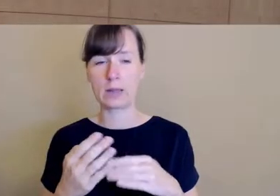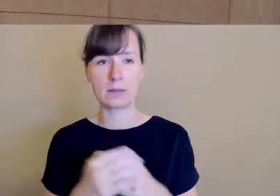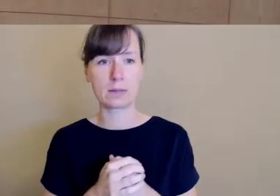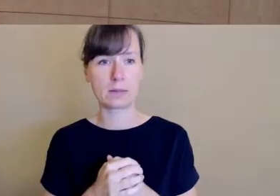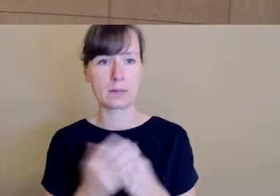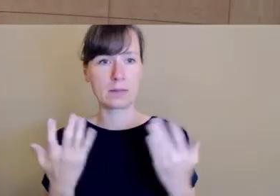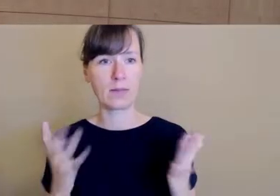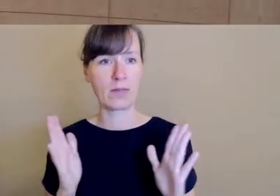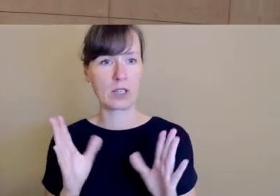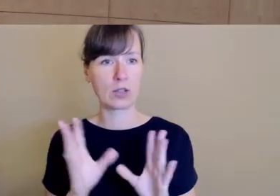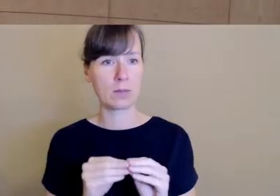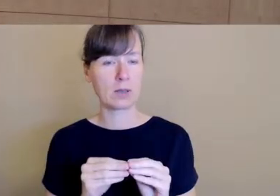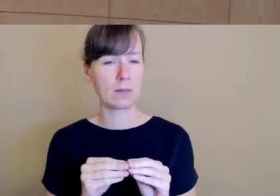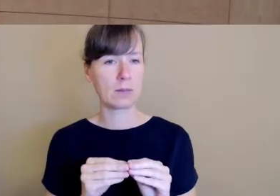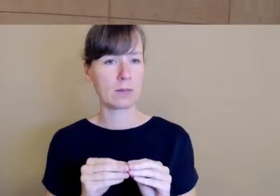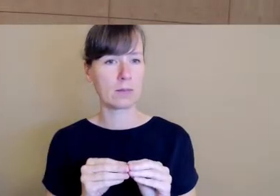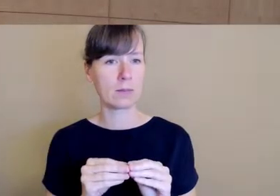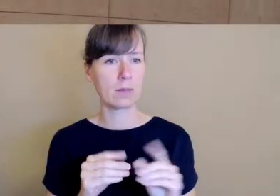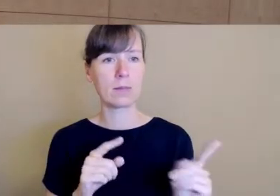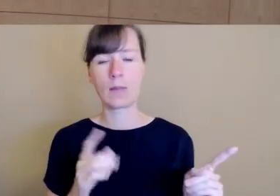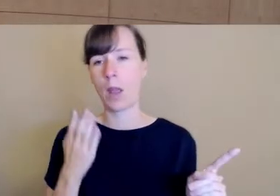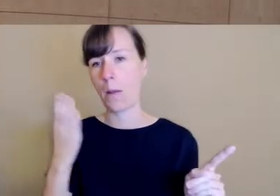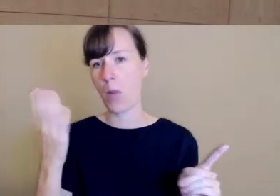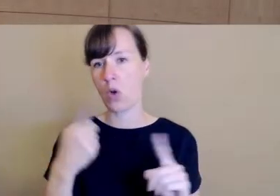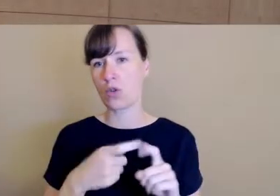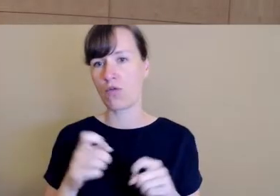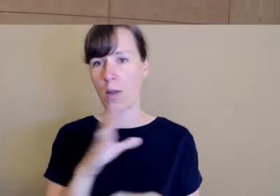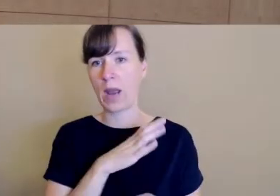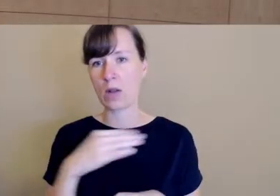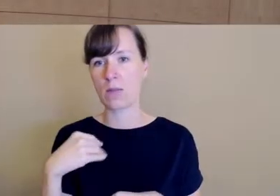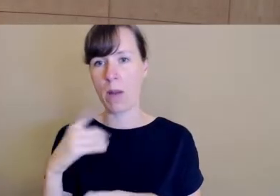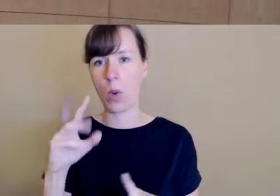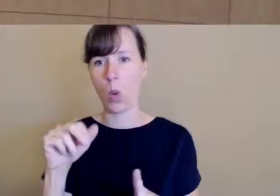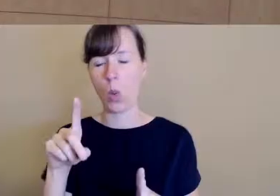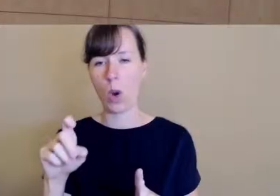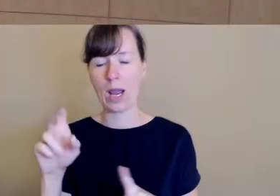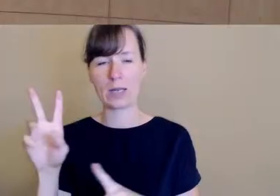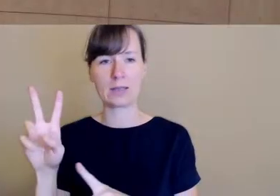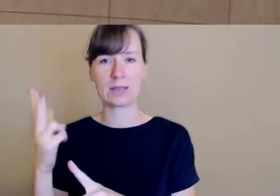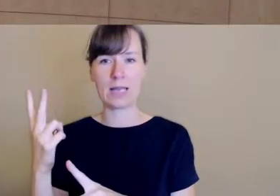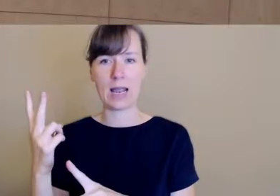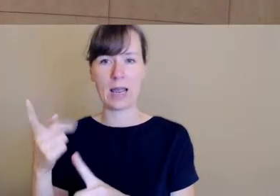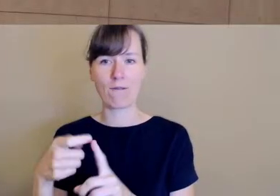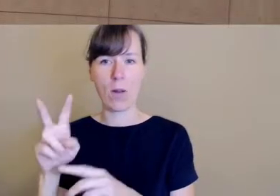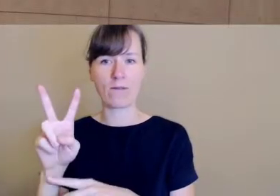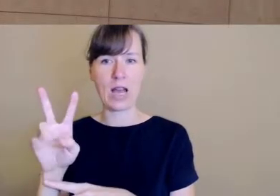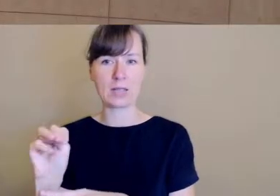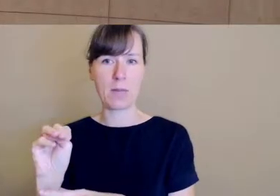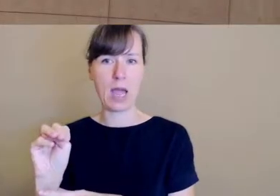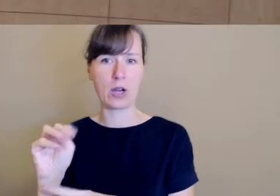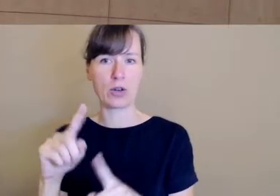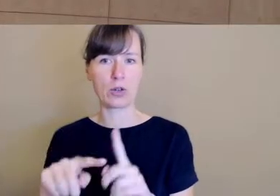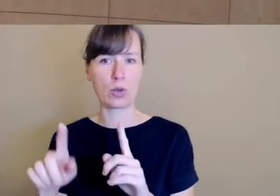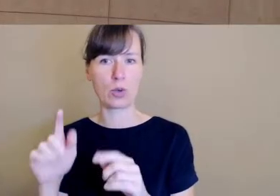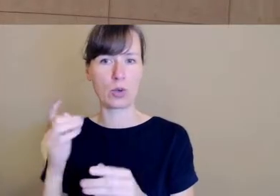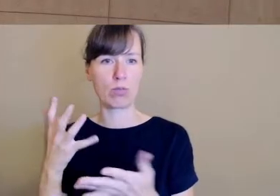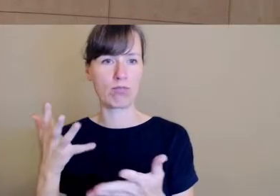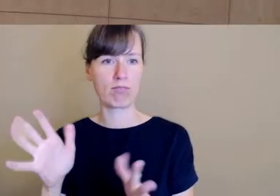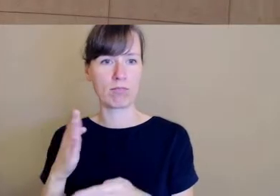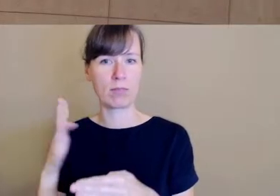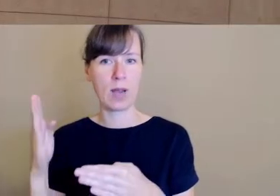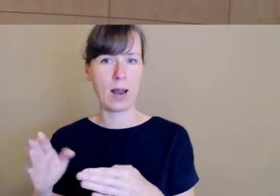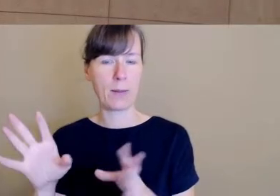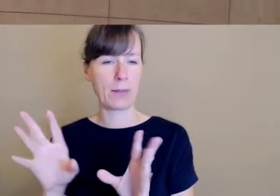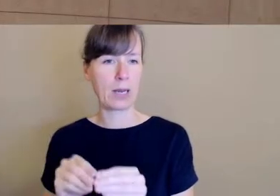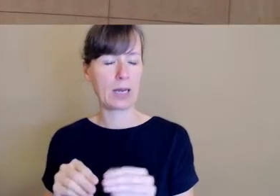So move. I got a motion from Councilmember Wade. Second. There's a second from the Vice Mayor to adjourn. Is there any further